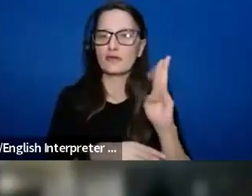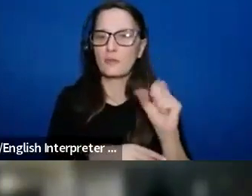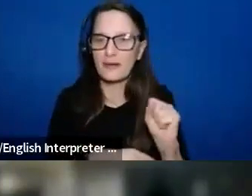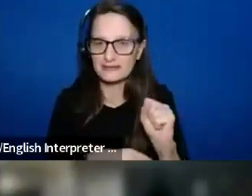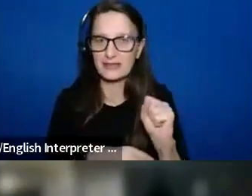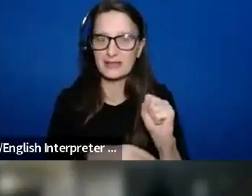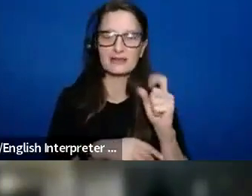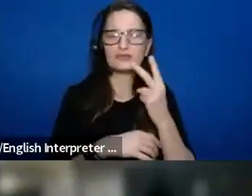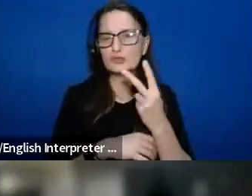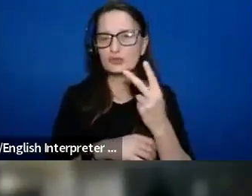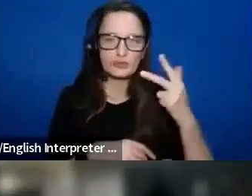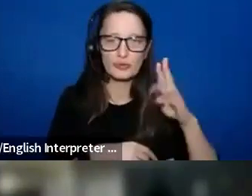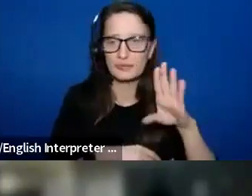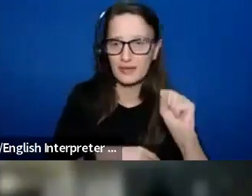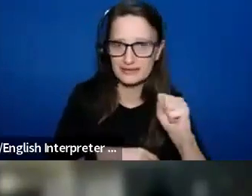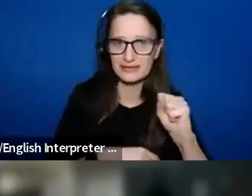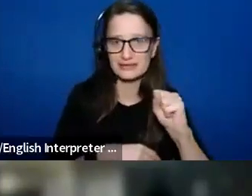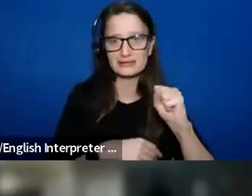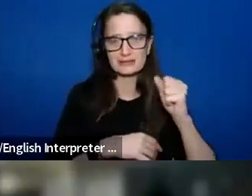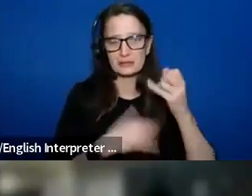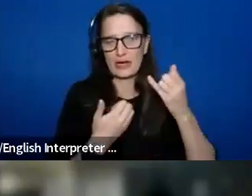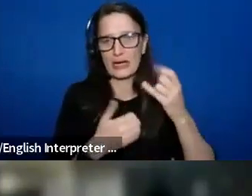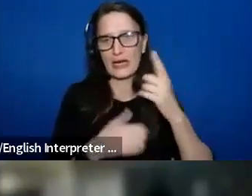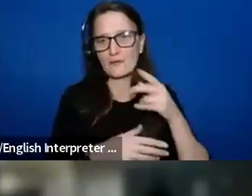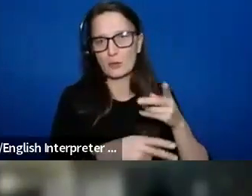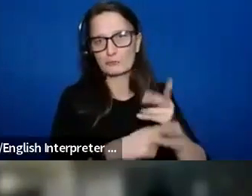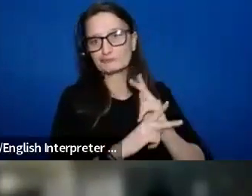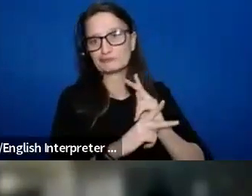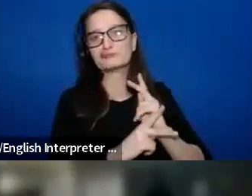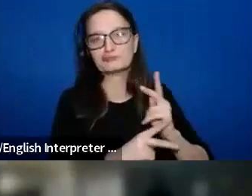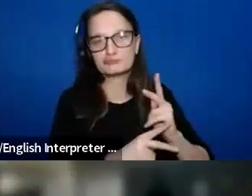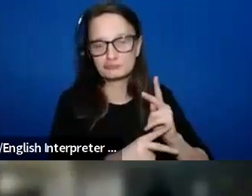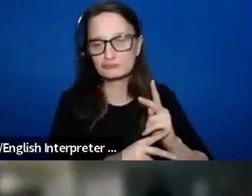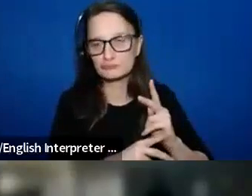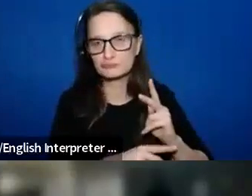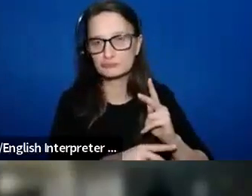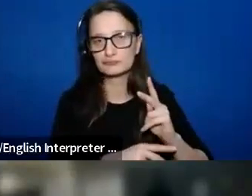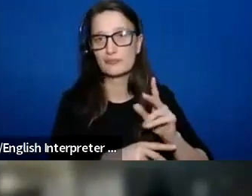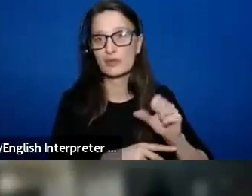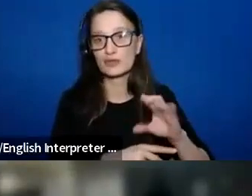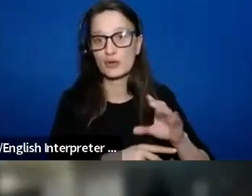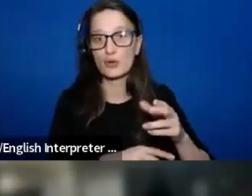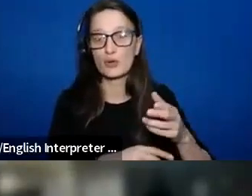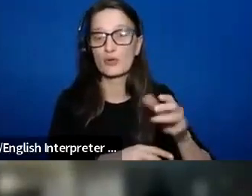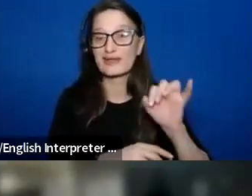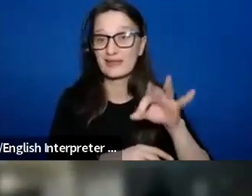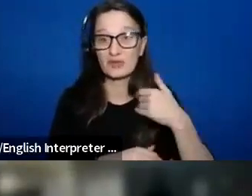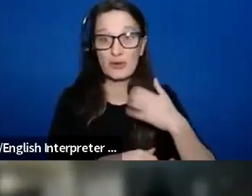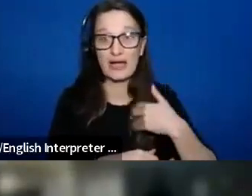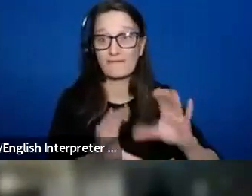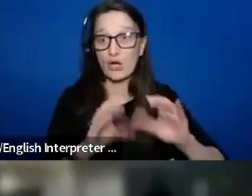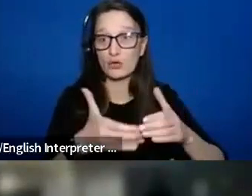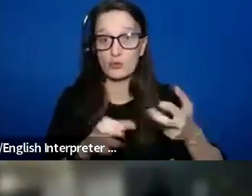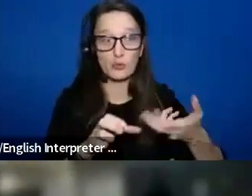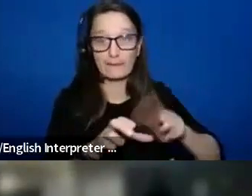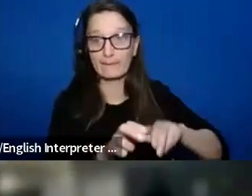buses potentially that we're looking at. So if you have, if you could get a group and you want to go, we'd